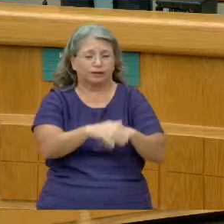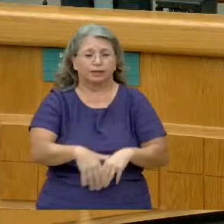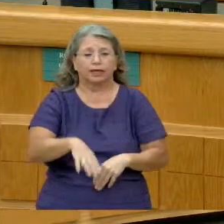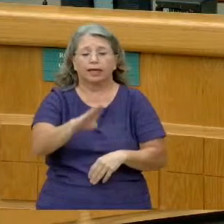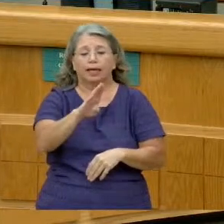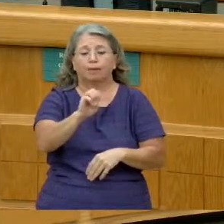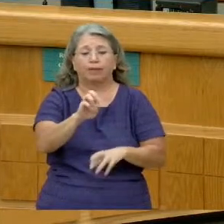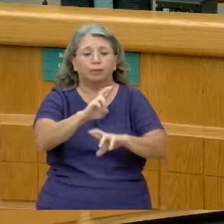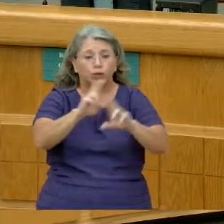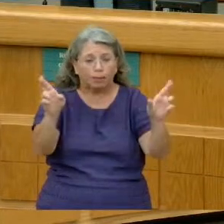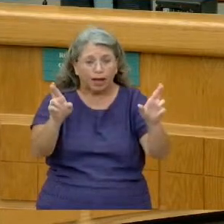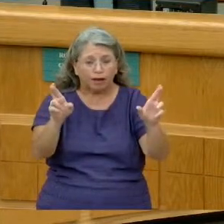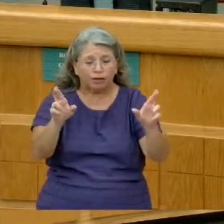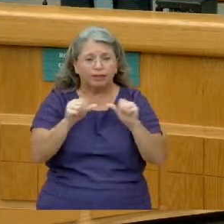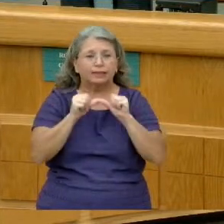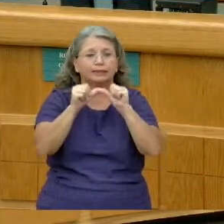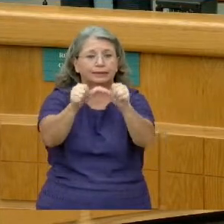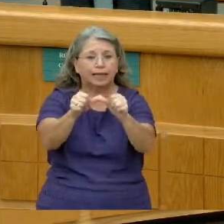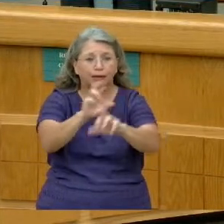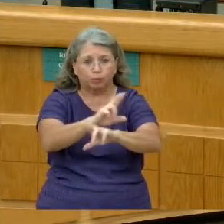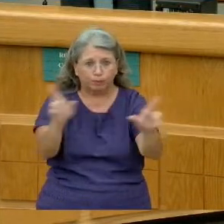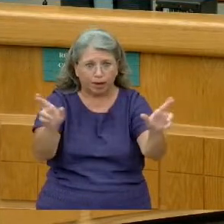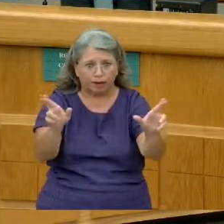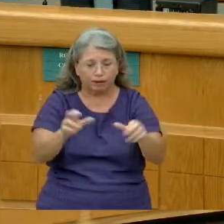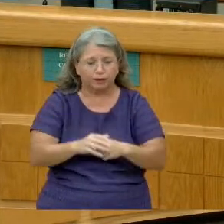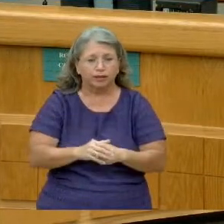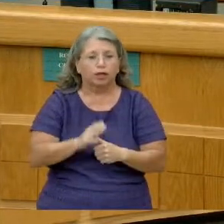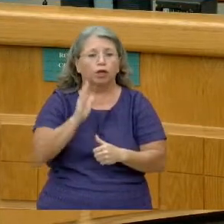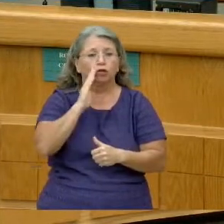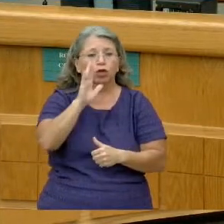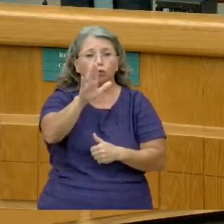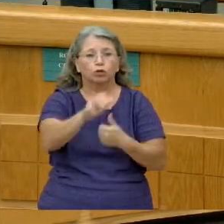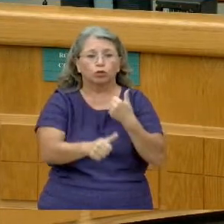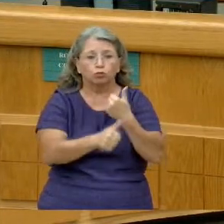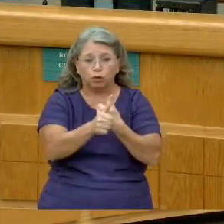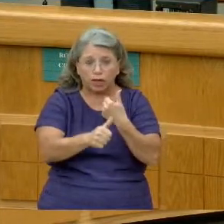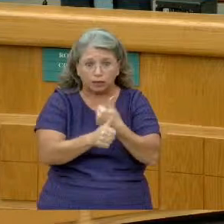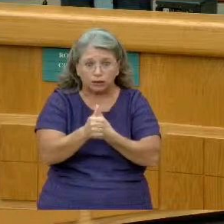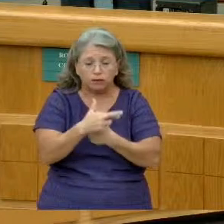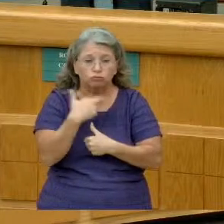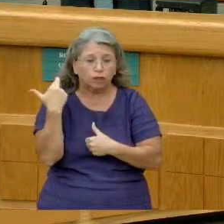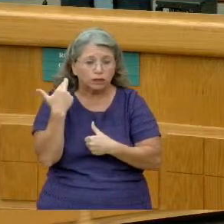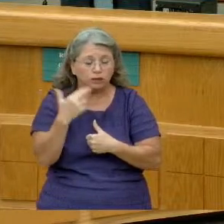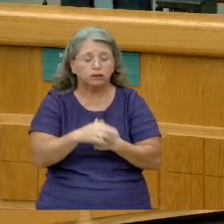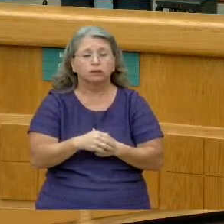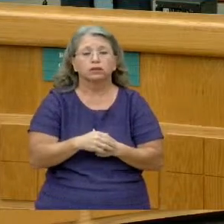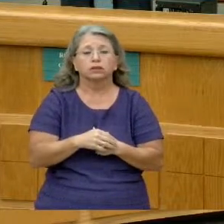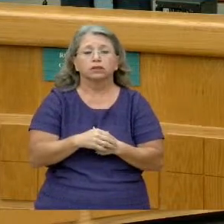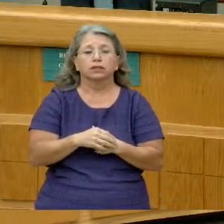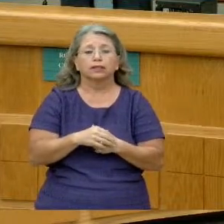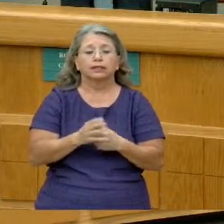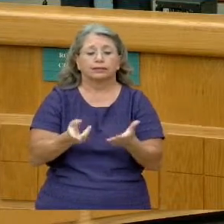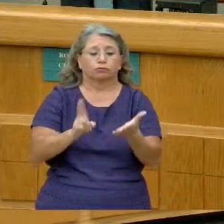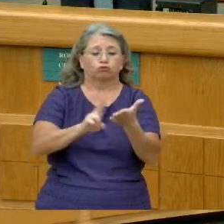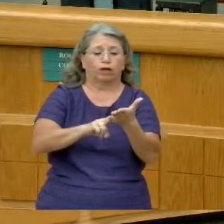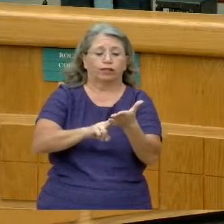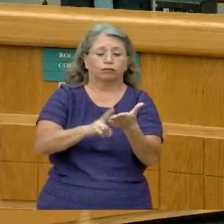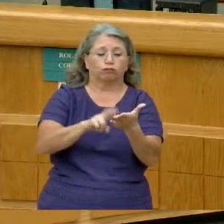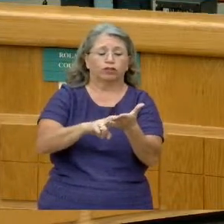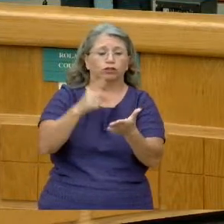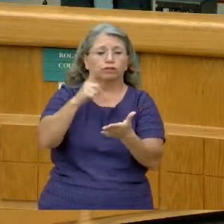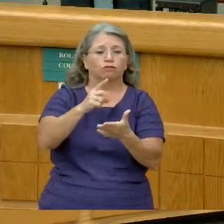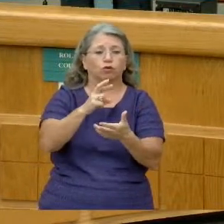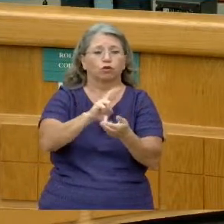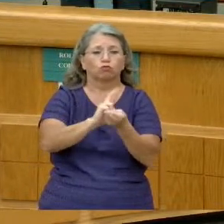and stay prepared. Know your risks and sign up for our reverse alerts. I believe our reverse alert system